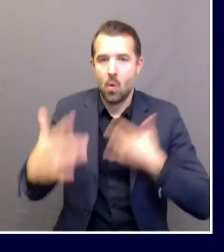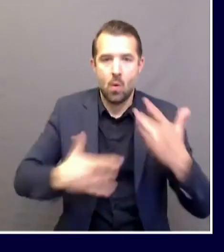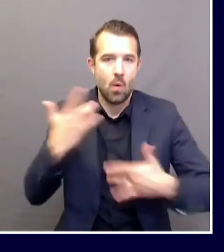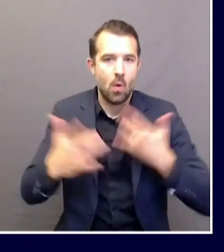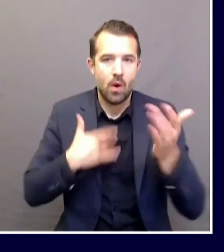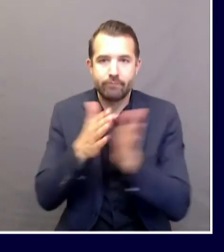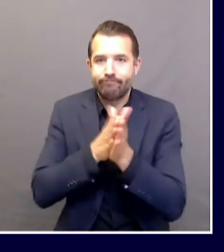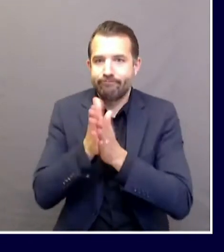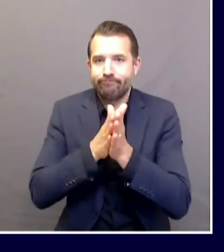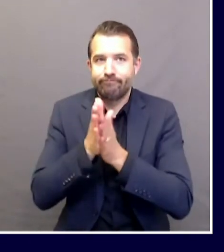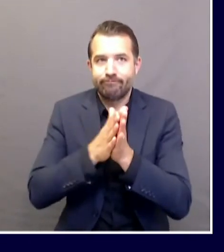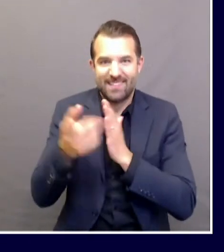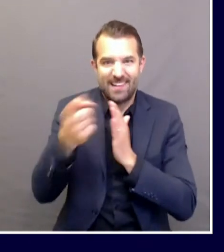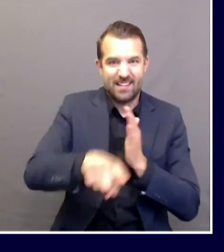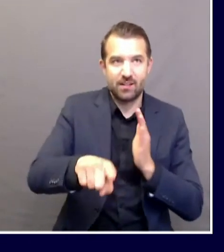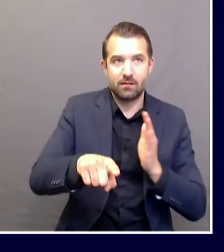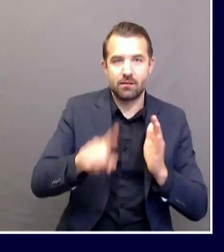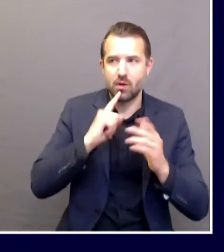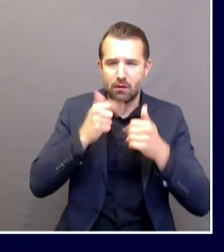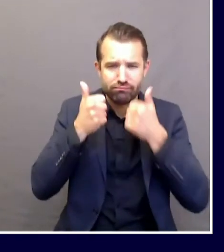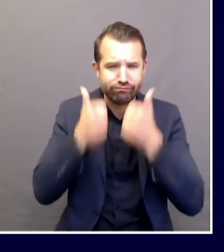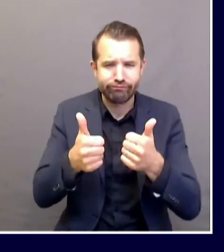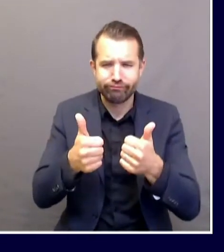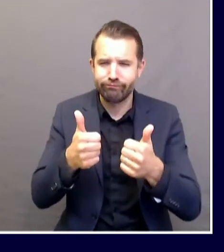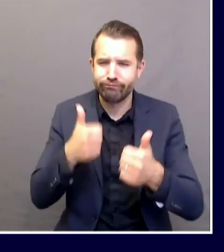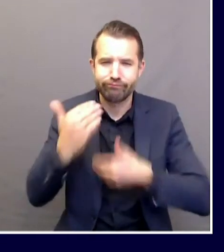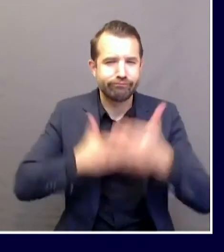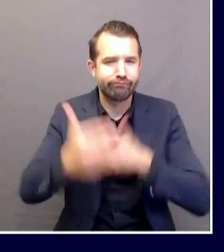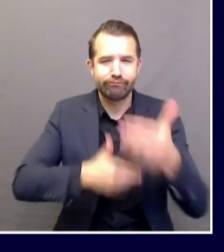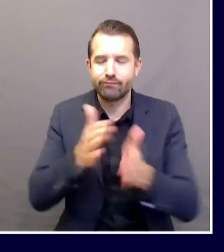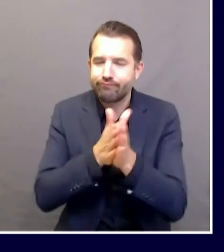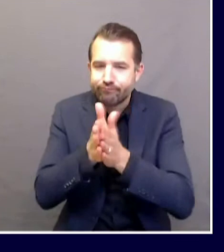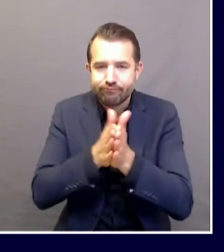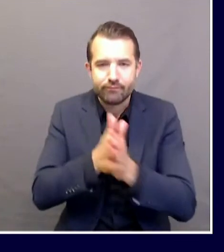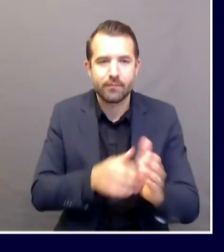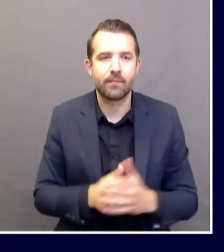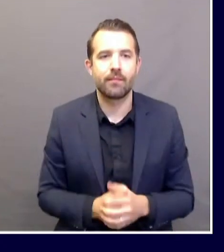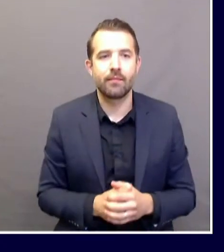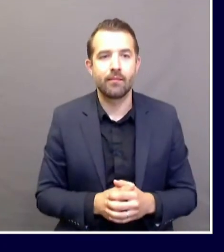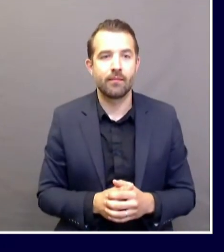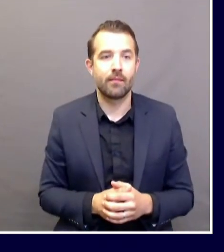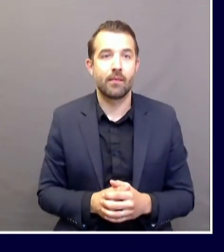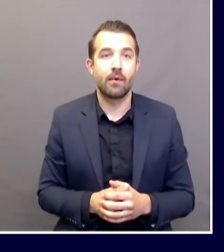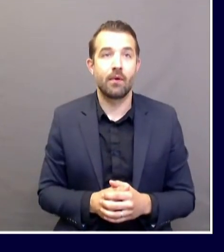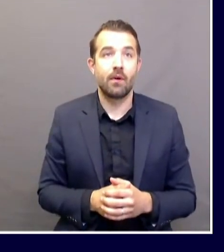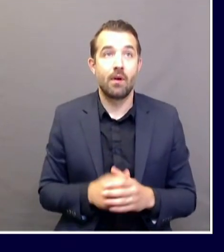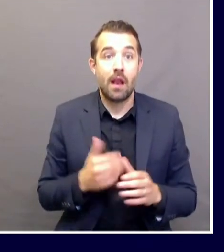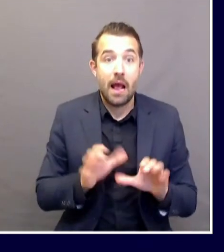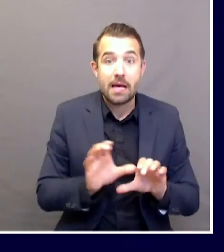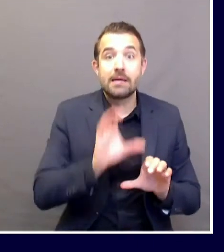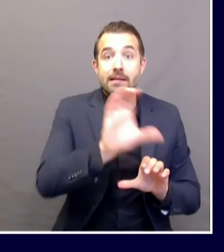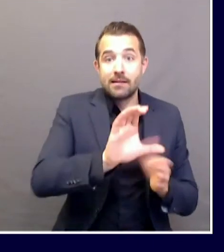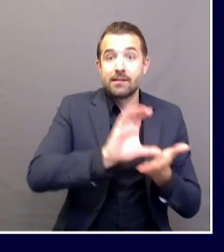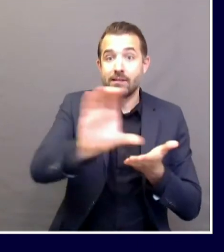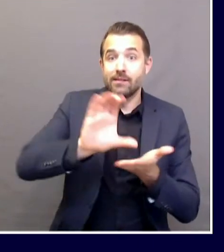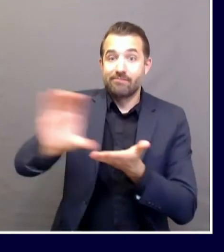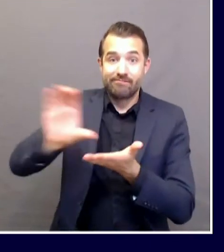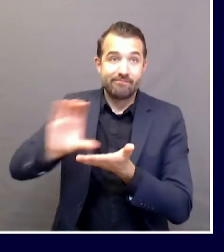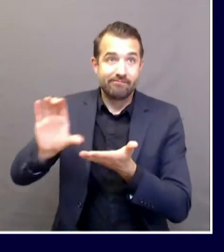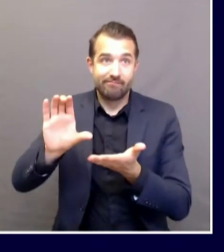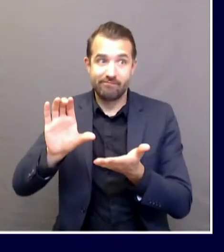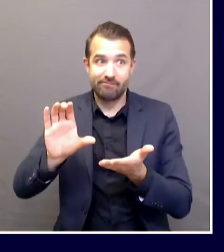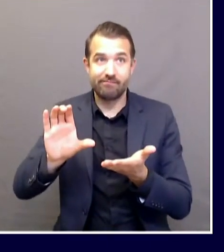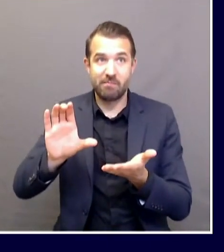vaccine. And as you'll see on the allocation spreadsheet, Joe, I'm really pleased next week. We're going to be